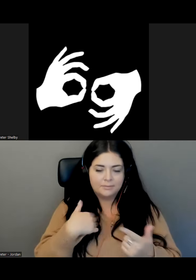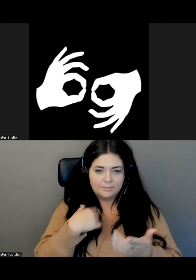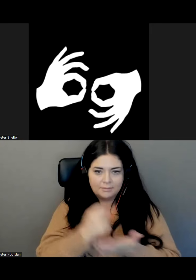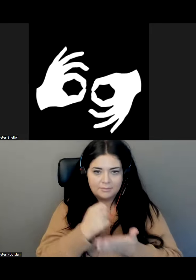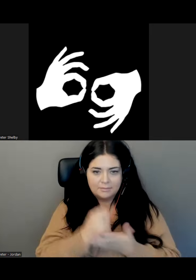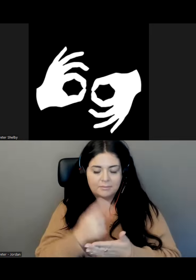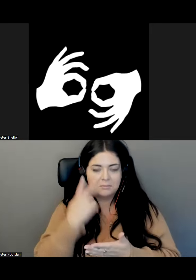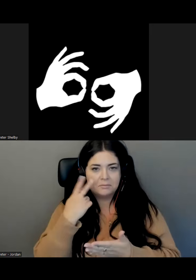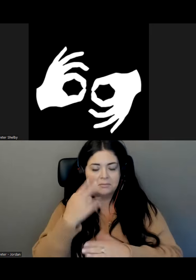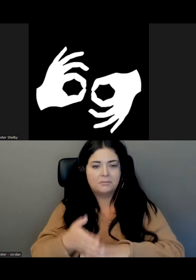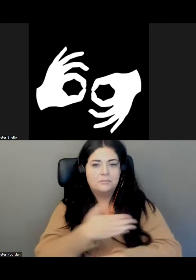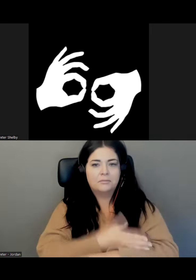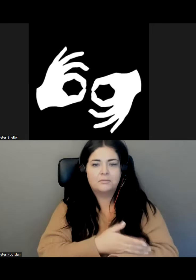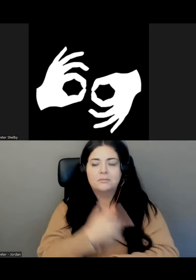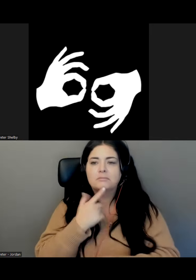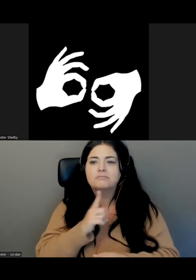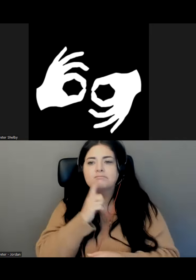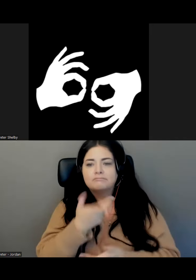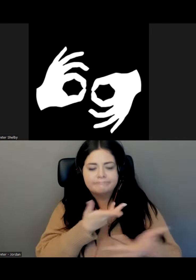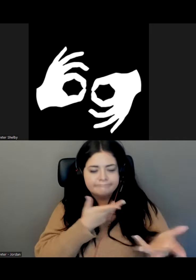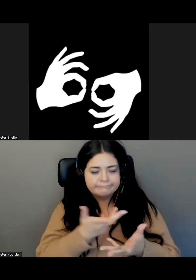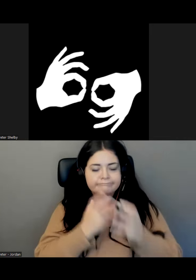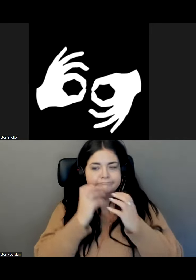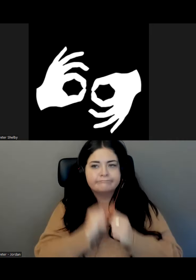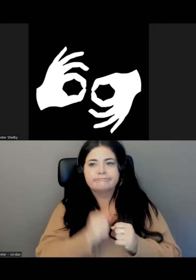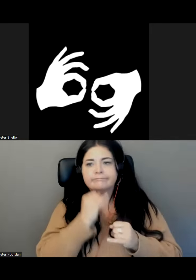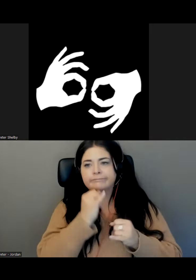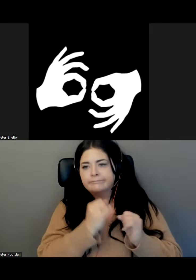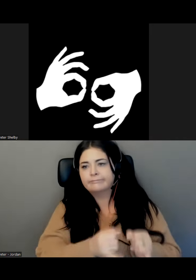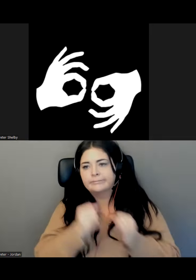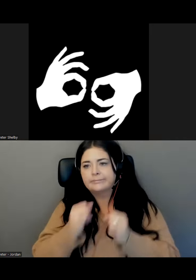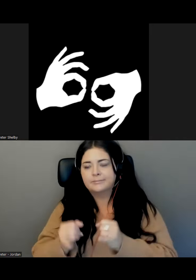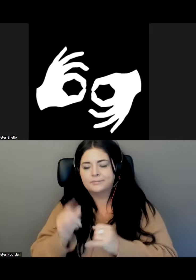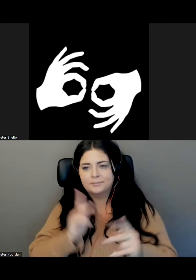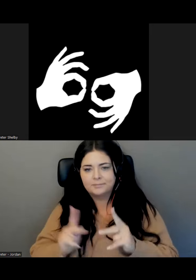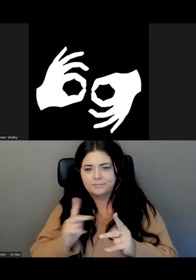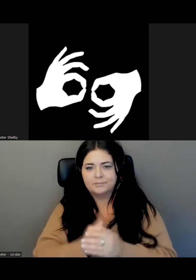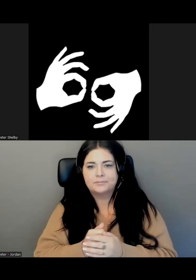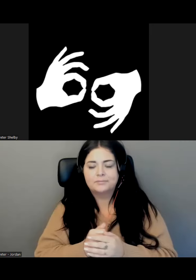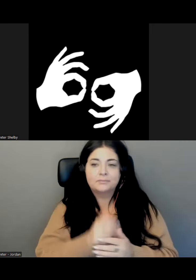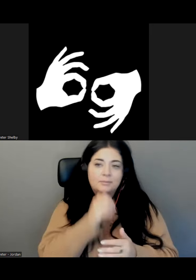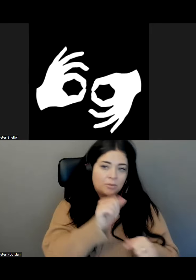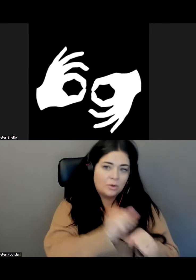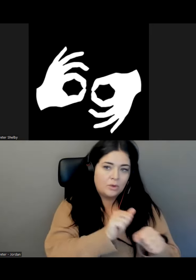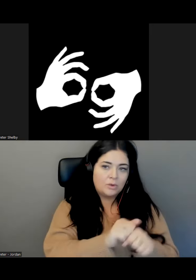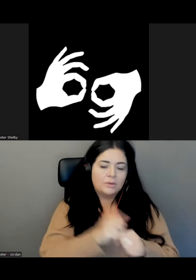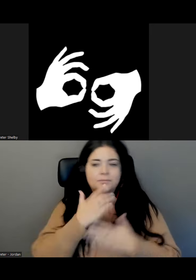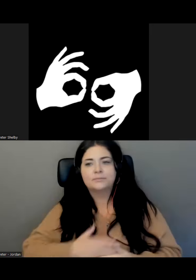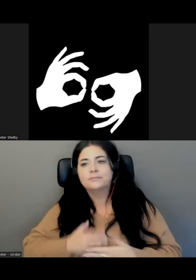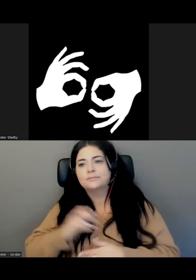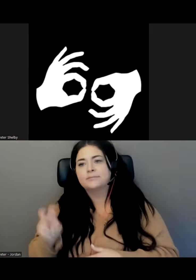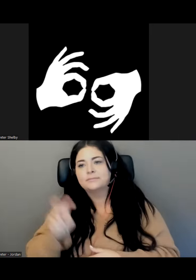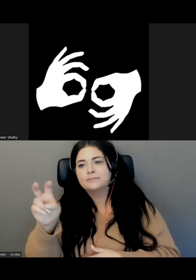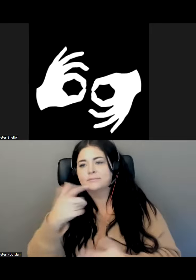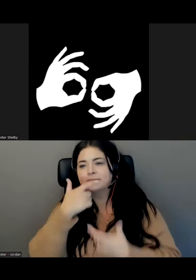and beyond to reach each person she works with. In her spare time, Karla enjoys traveling,